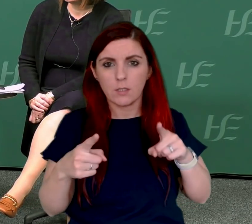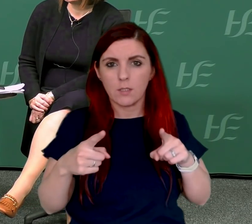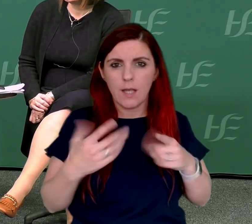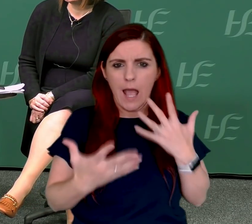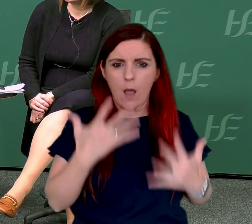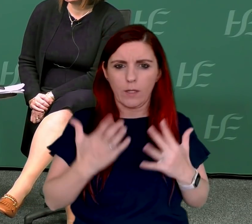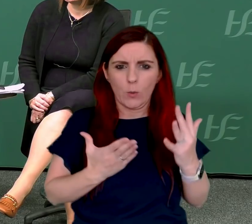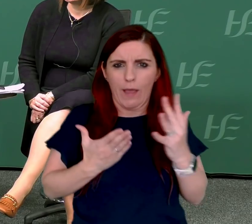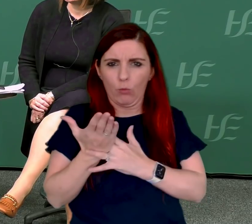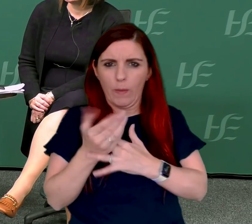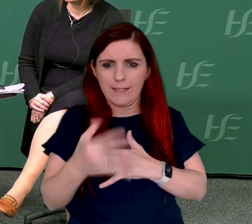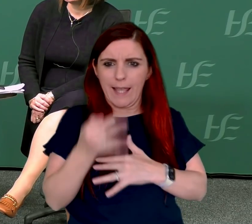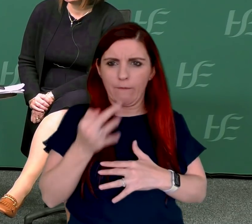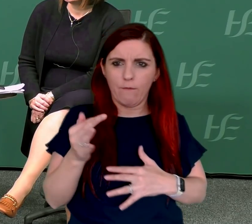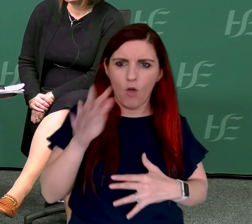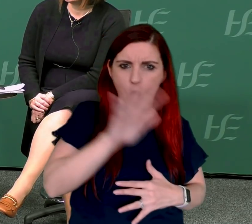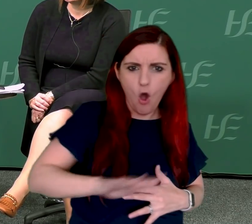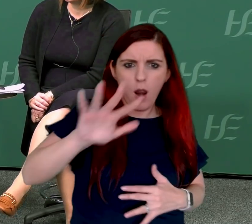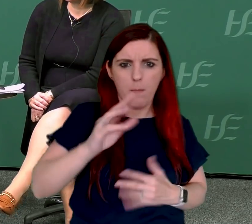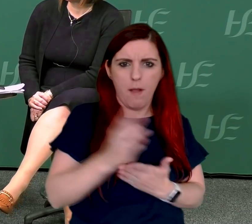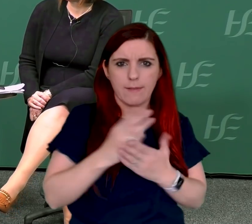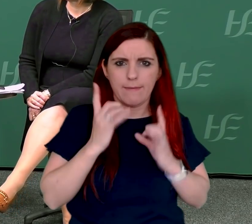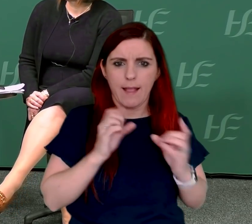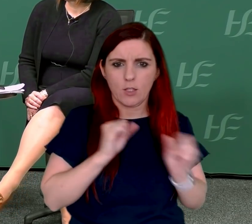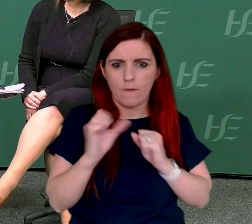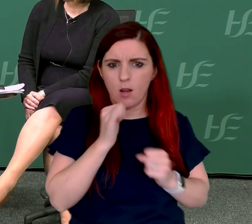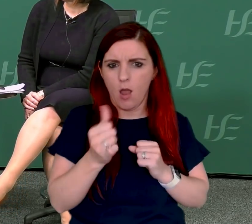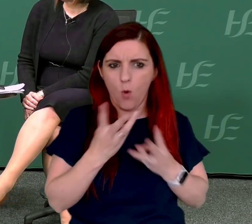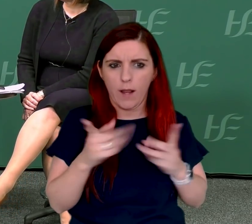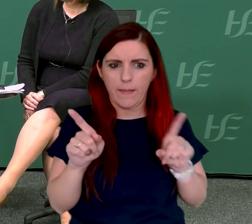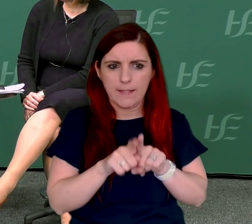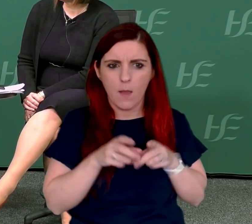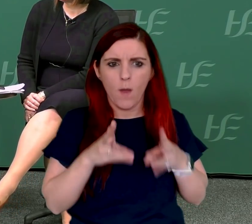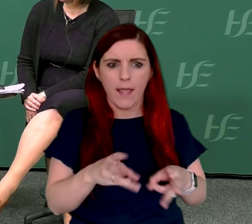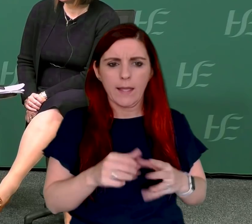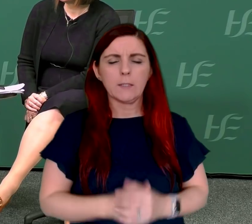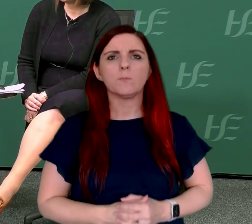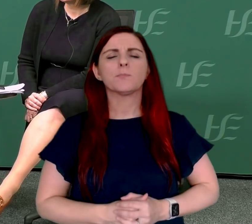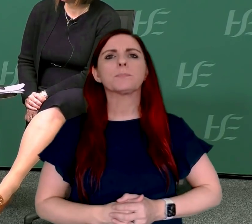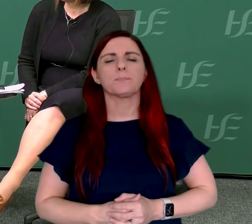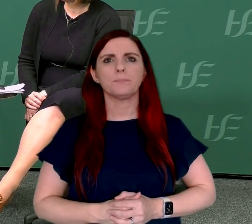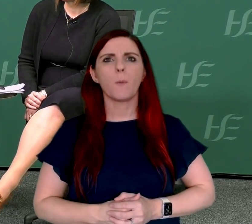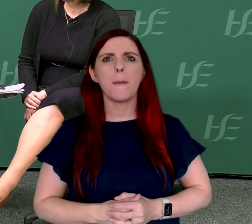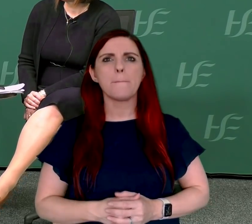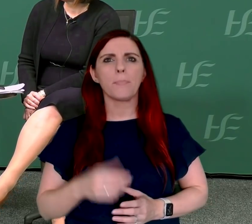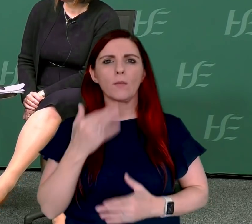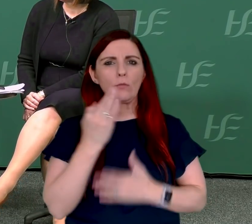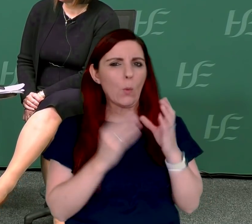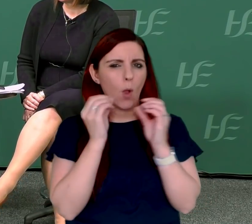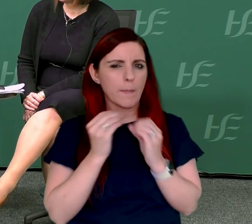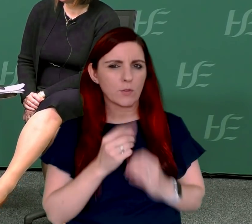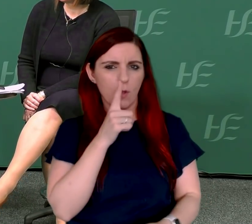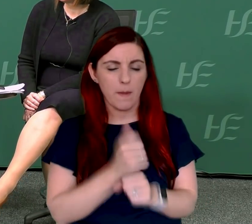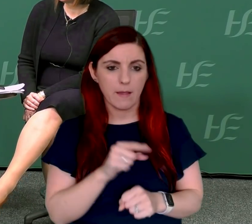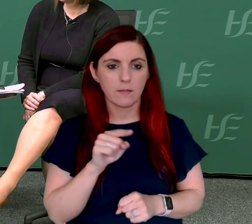parts of their health service firing on all cylinders? Just a few comments, Paul, on that. First of all, just complete